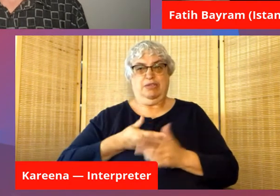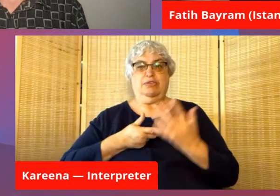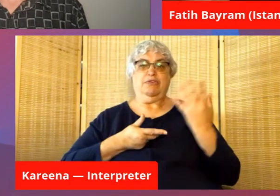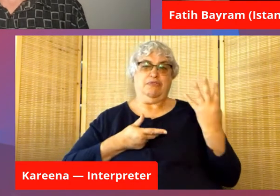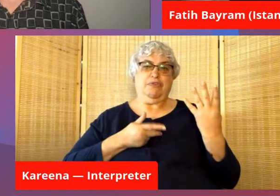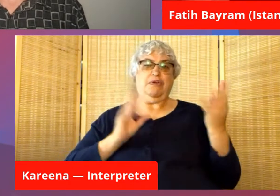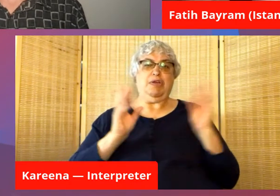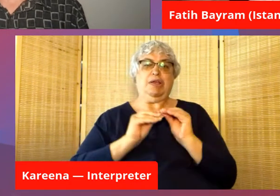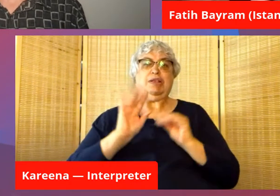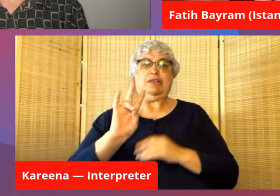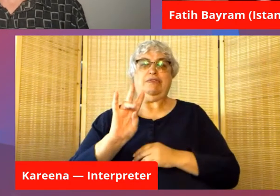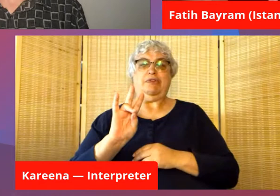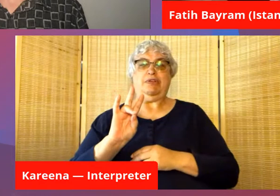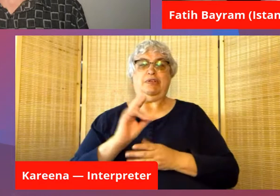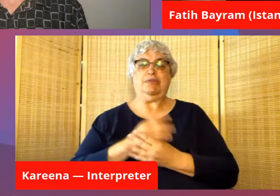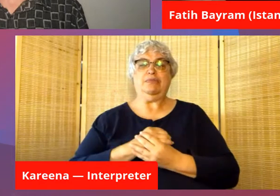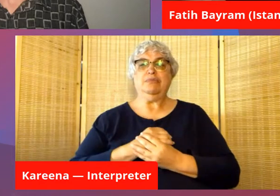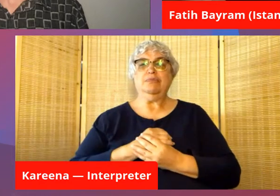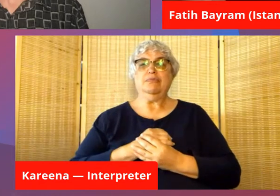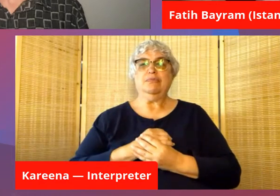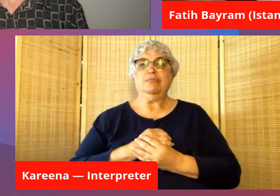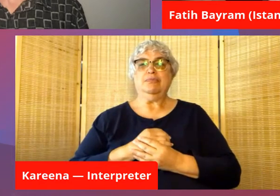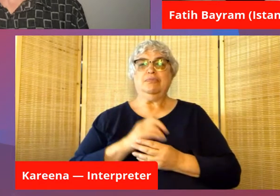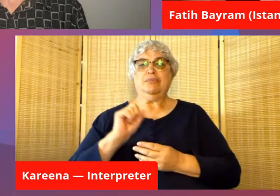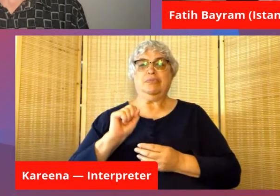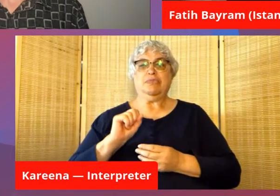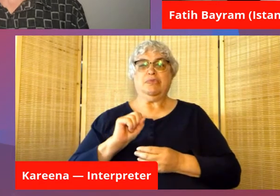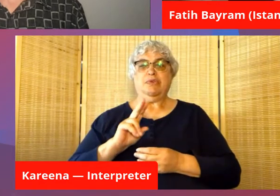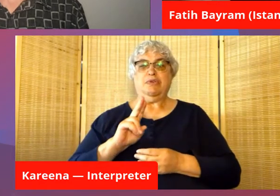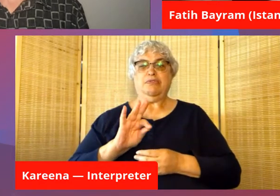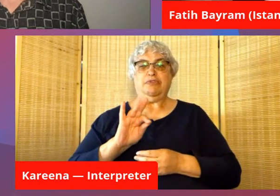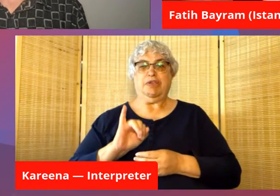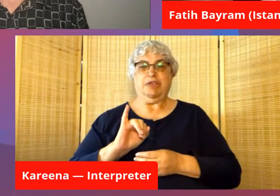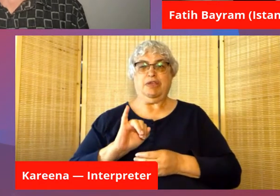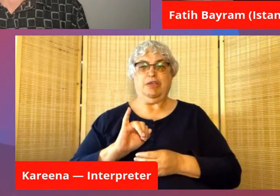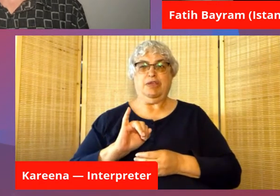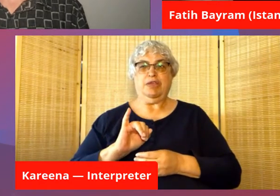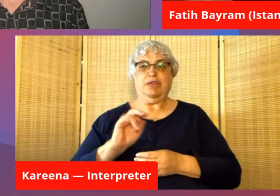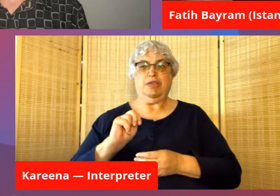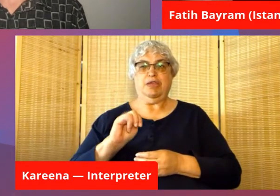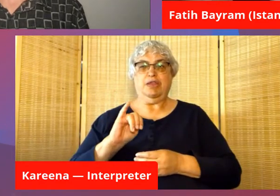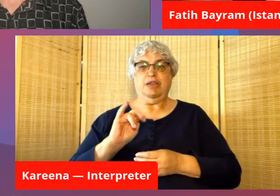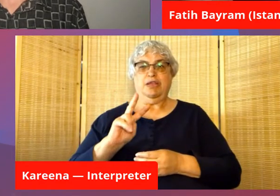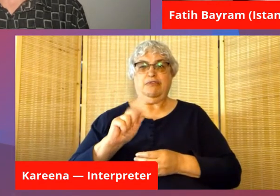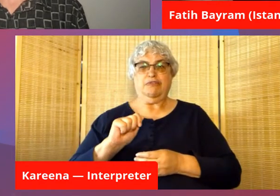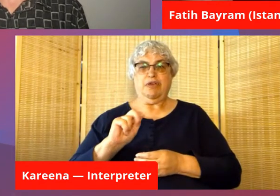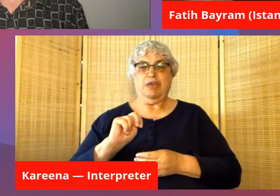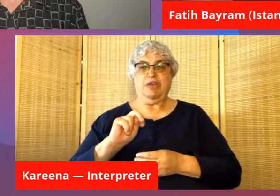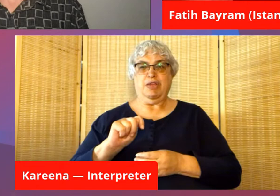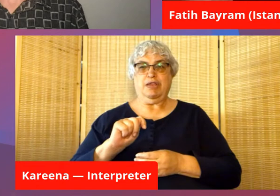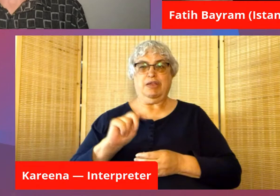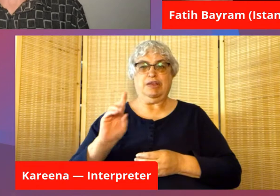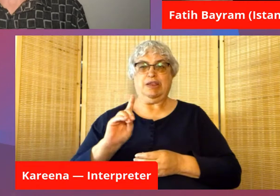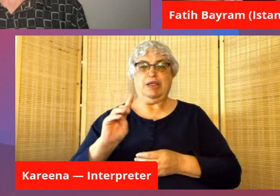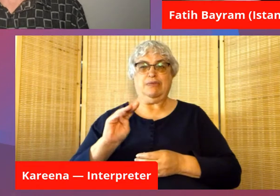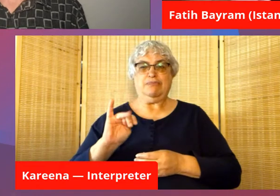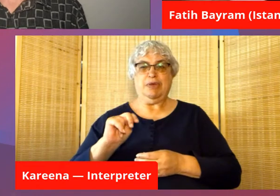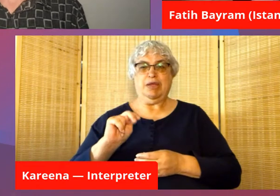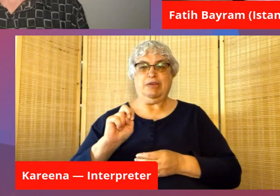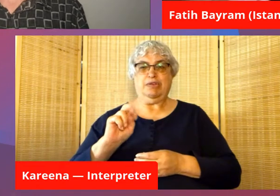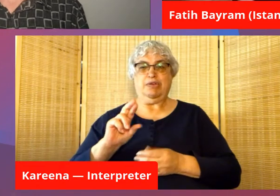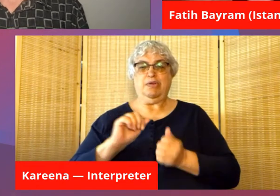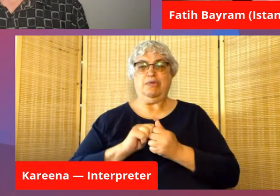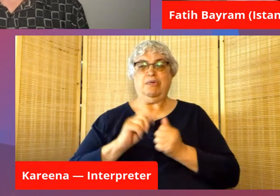performance. The first one is a Sufi song in Nihavend scale, which is in D minor, with